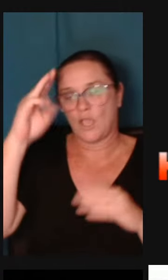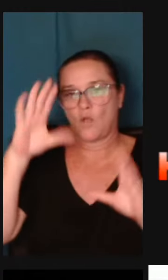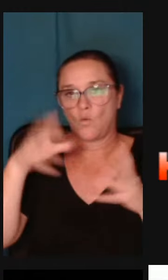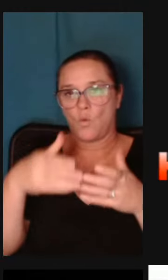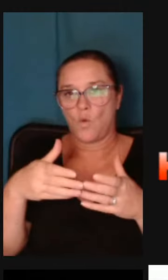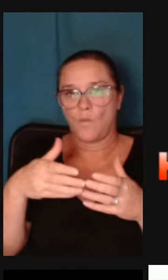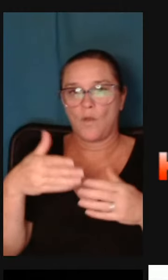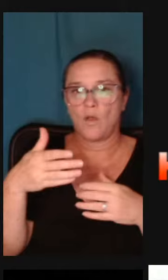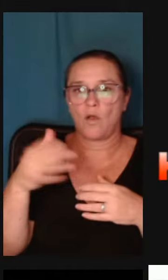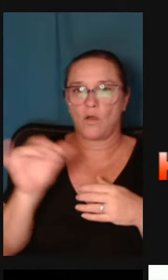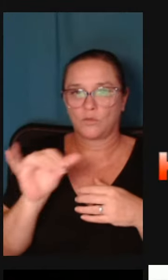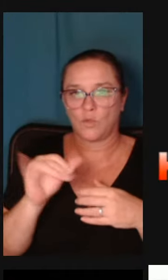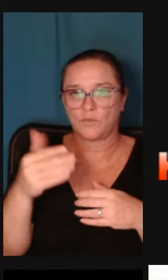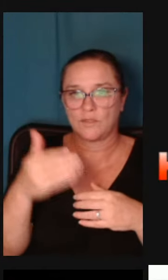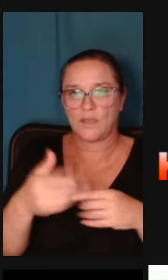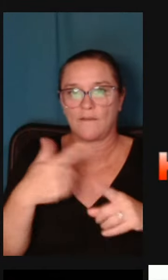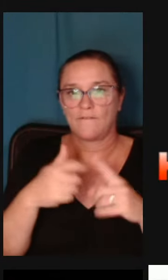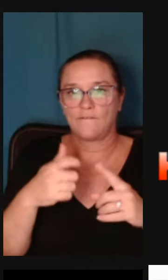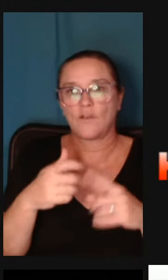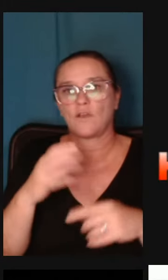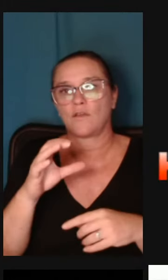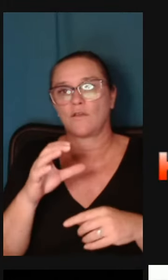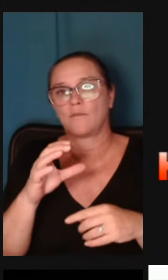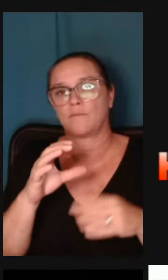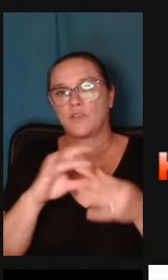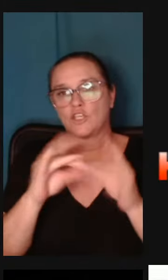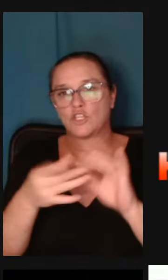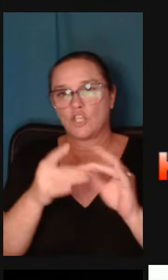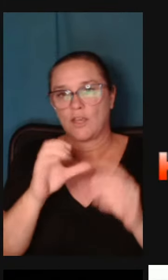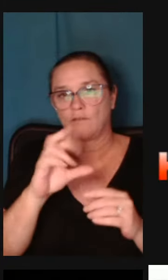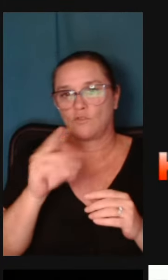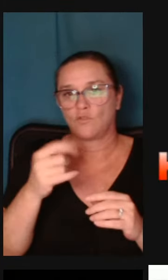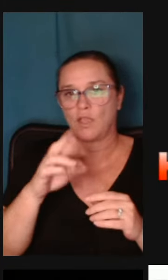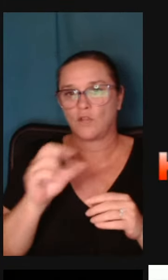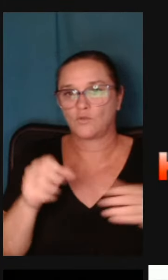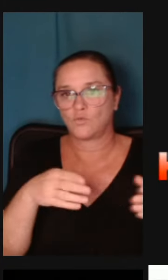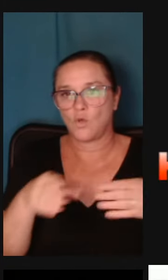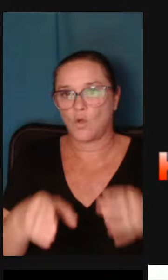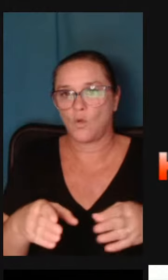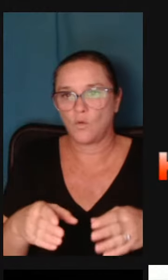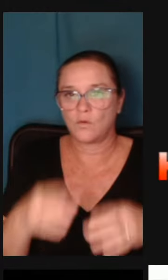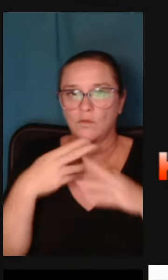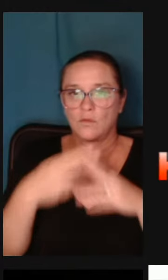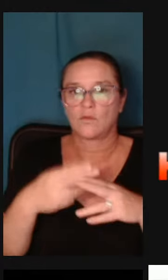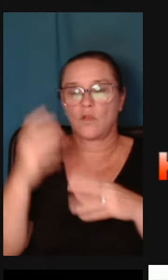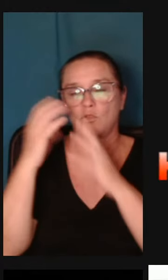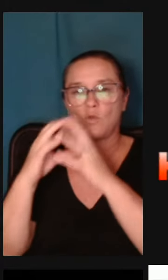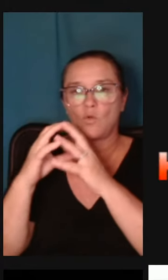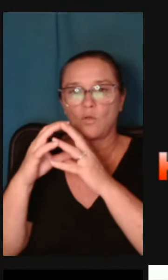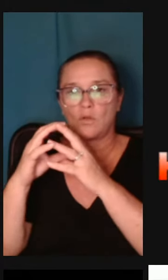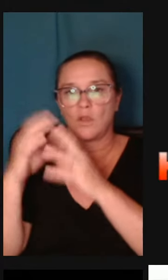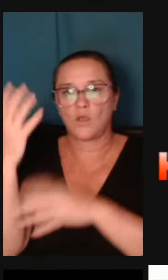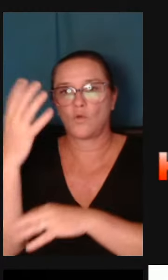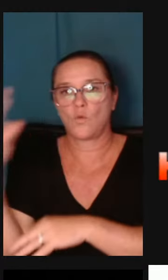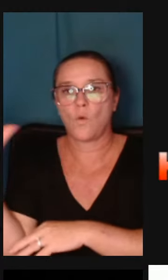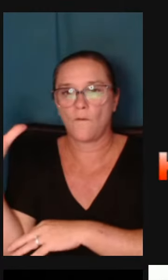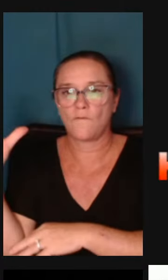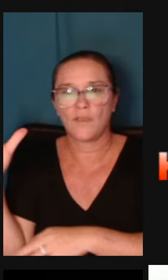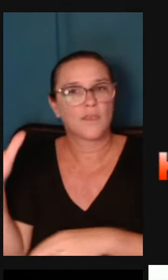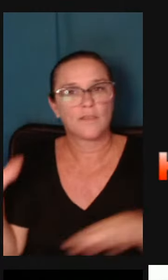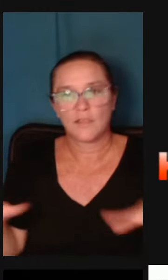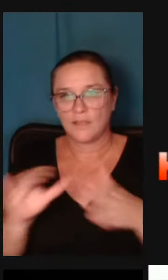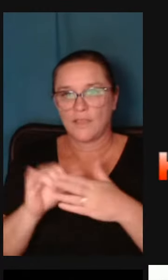them had hiked in from the Chinny Craters Road to camp under the trees called Coconut Grove, as they did every year.